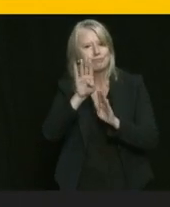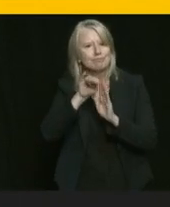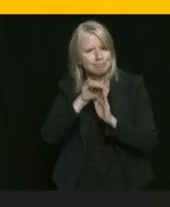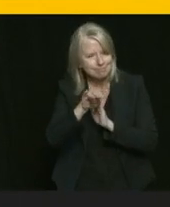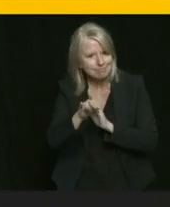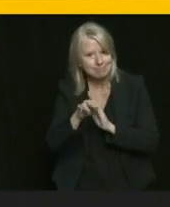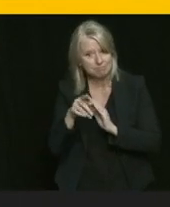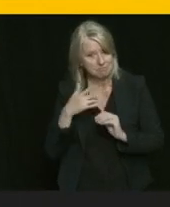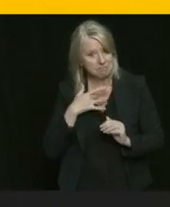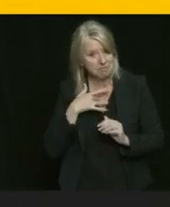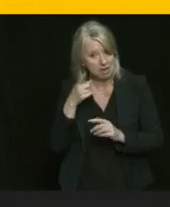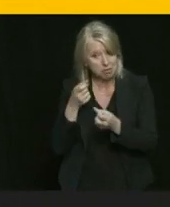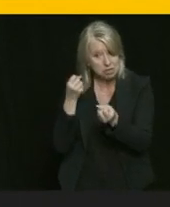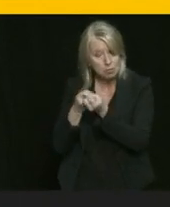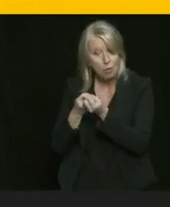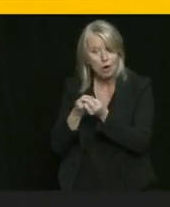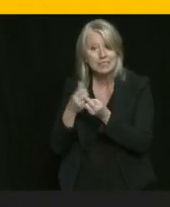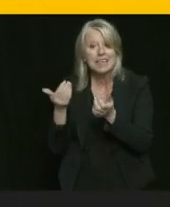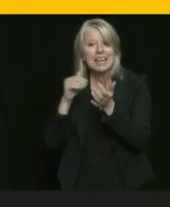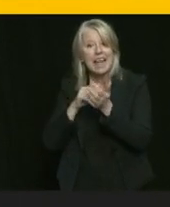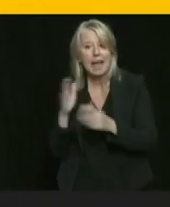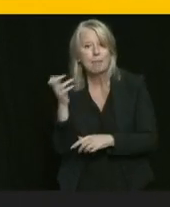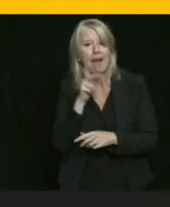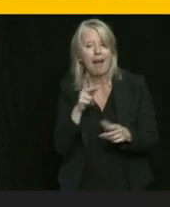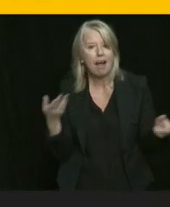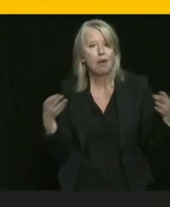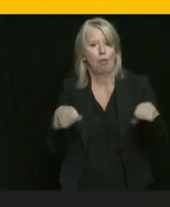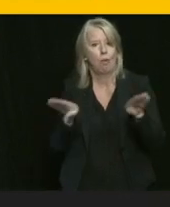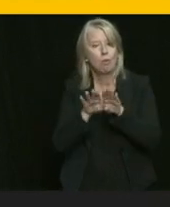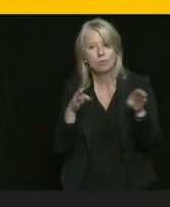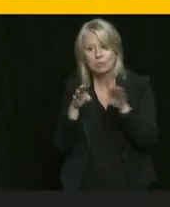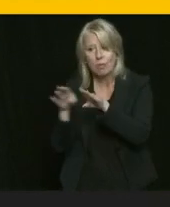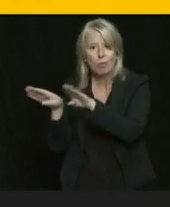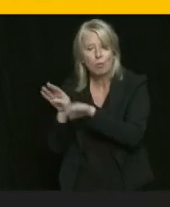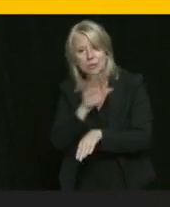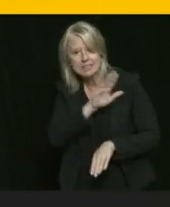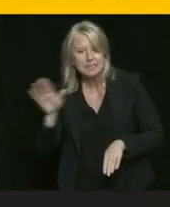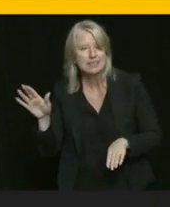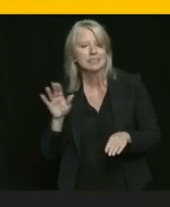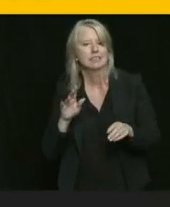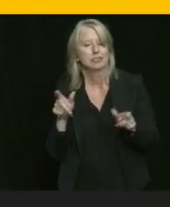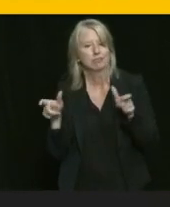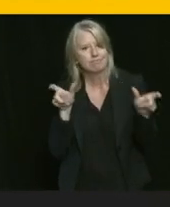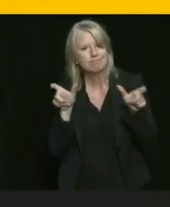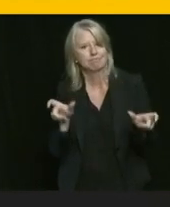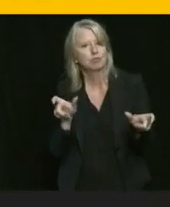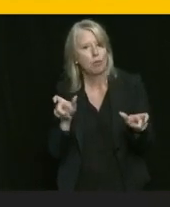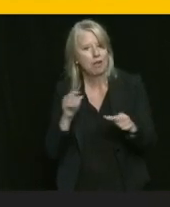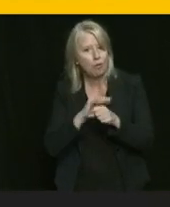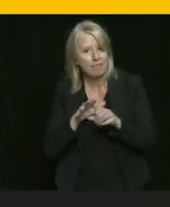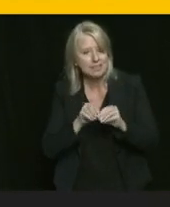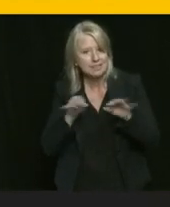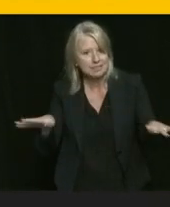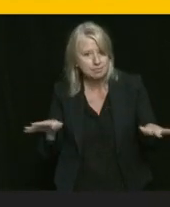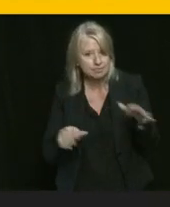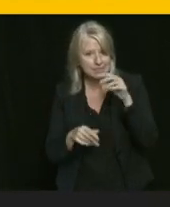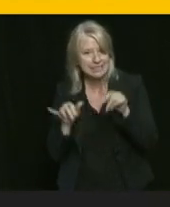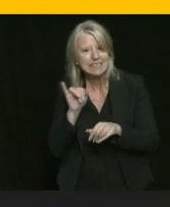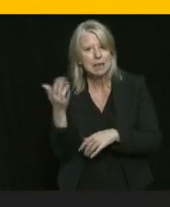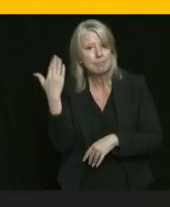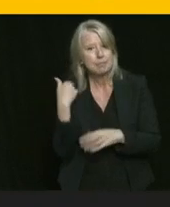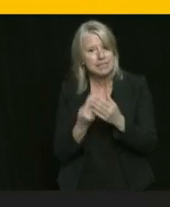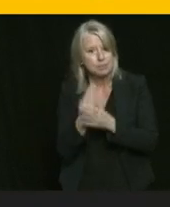to the measures that we saw in the spring, like widespread closures, to get this under control? I think, first of all, we are